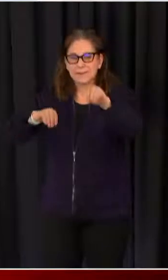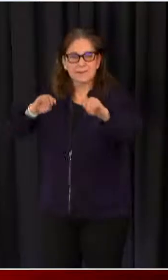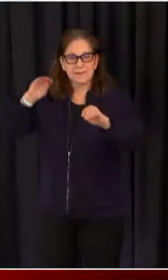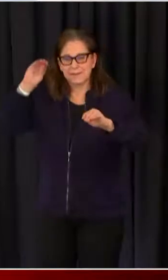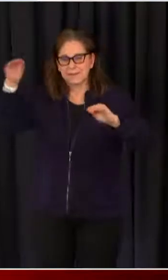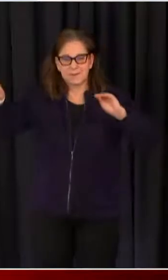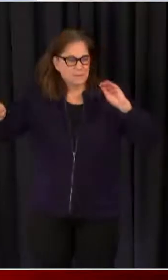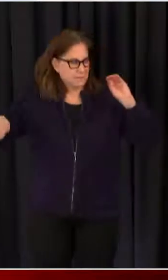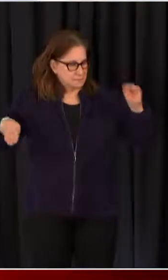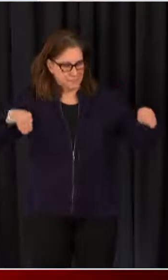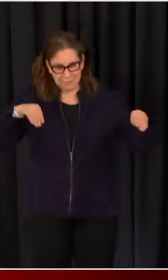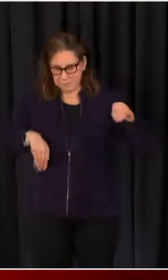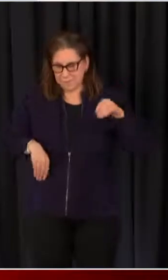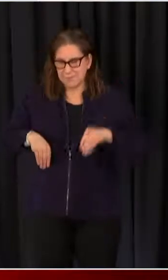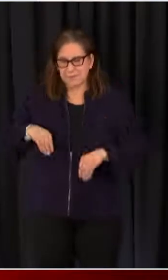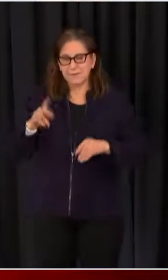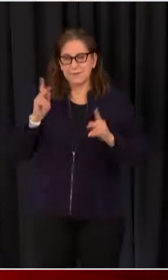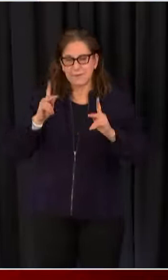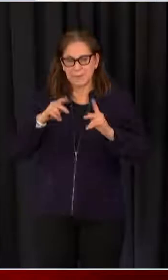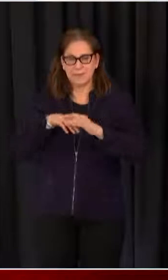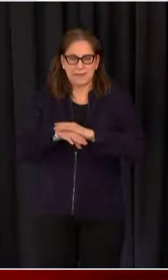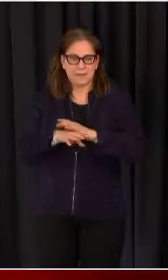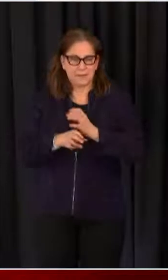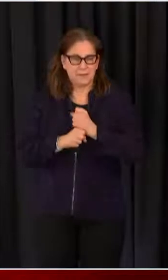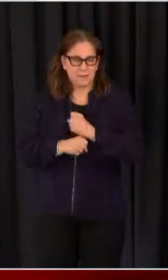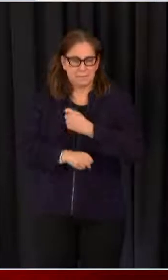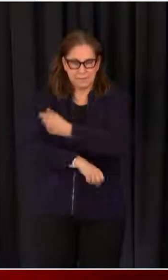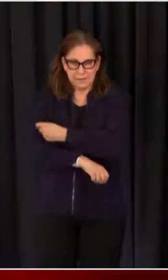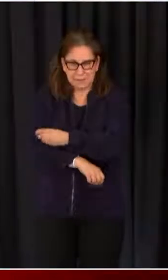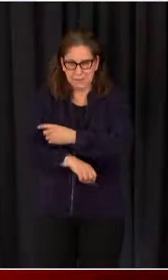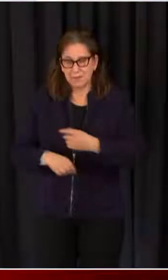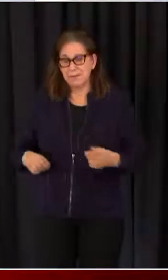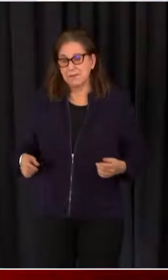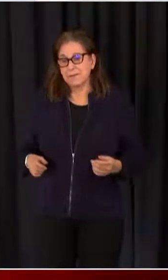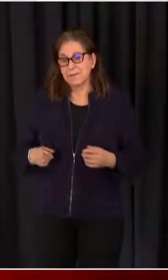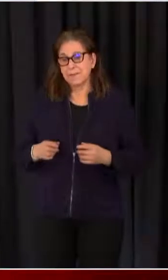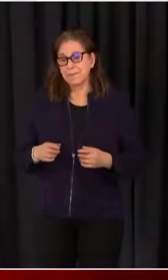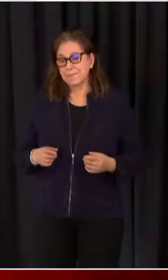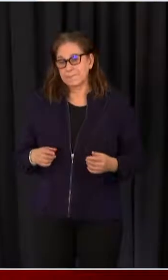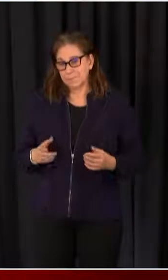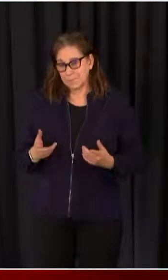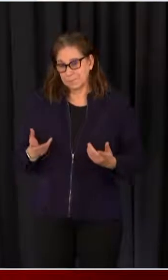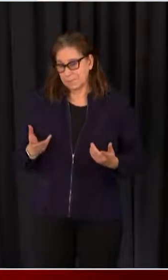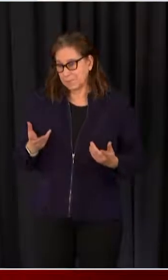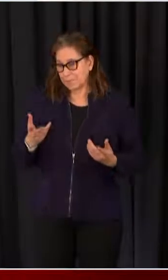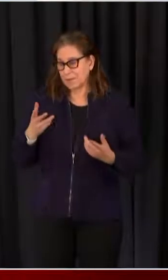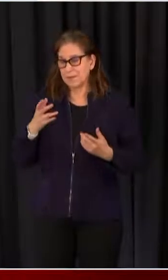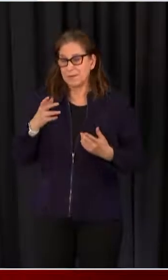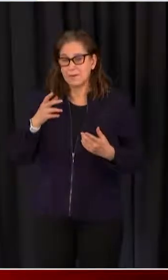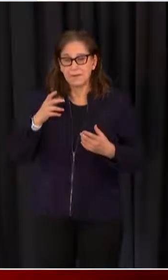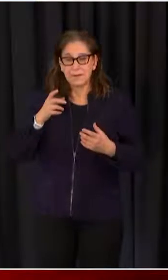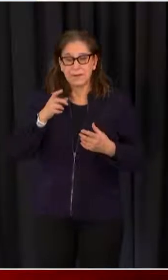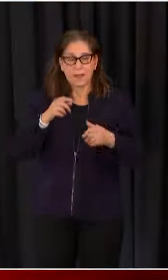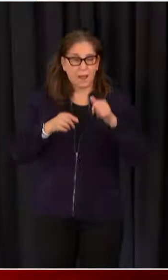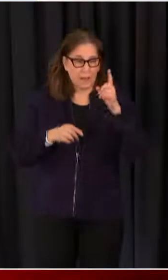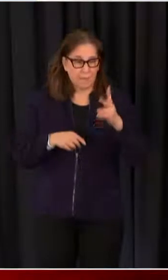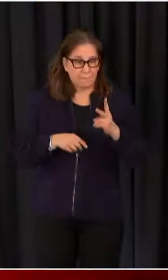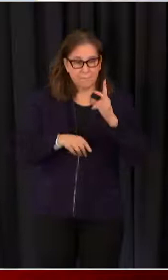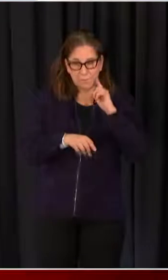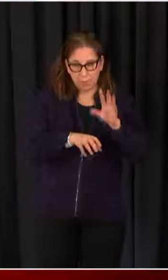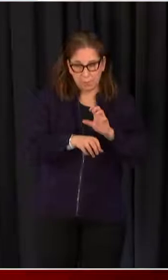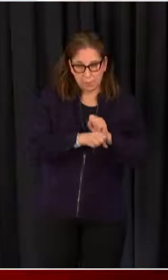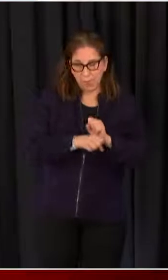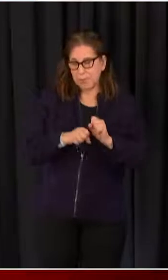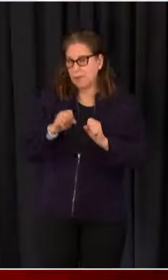look like is half of the appointments we give could go to those priority zip codes and the other half would go citywide. And then within